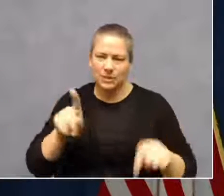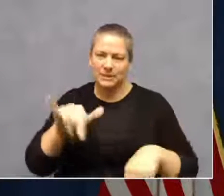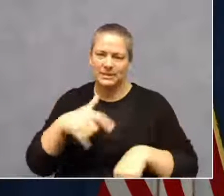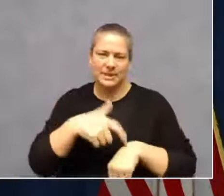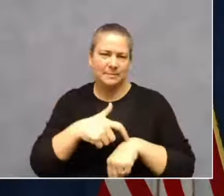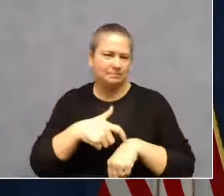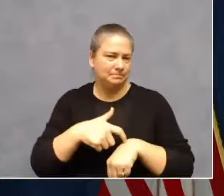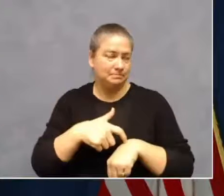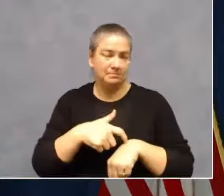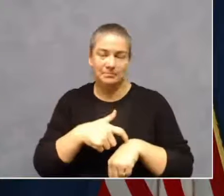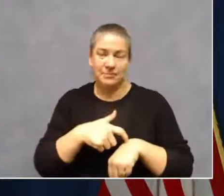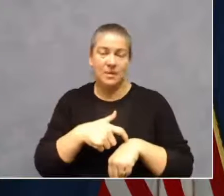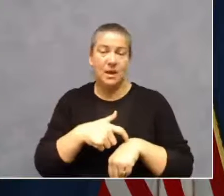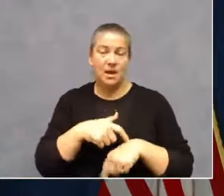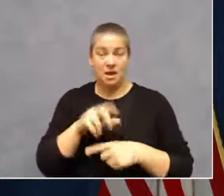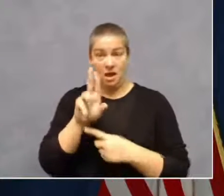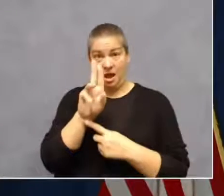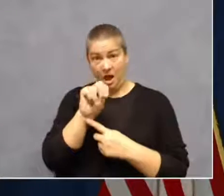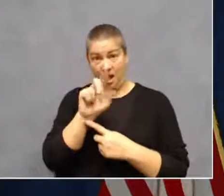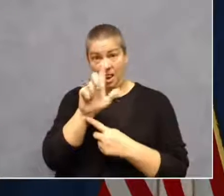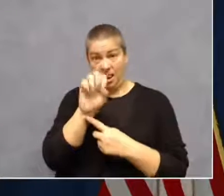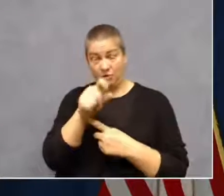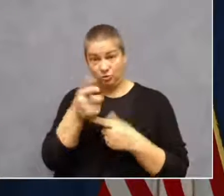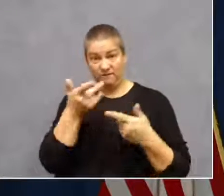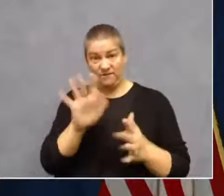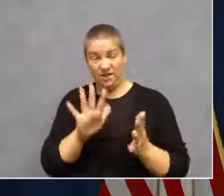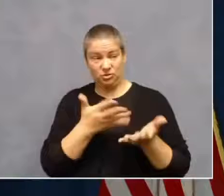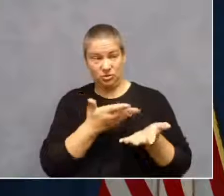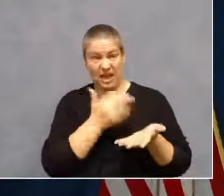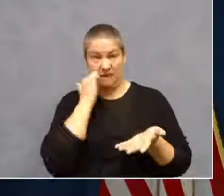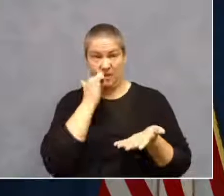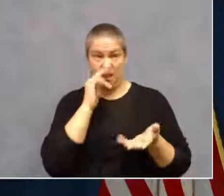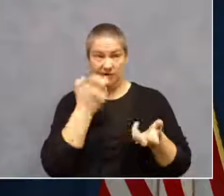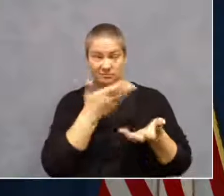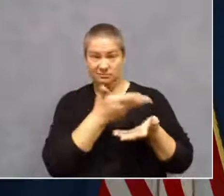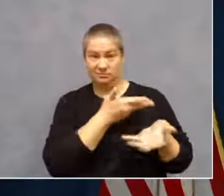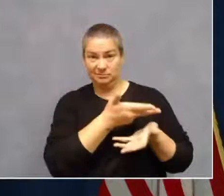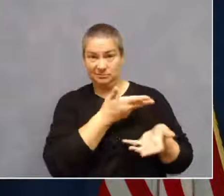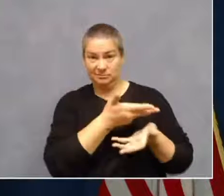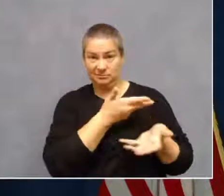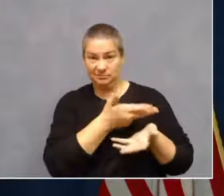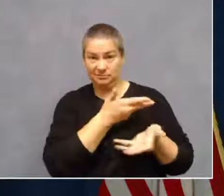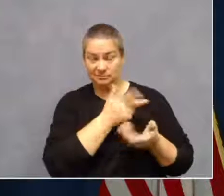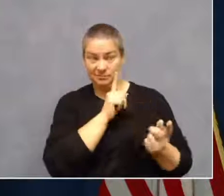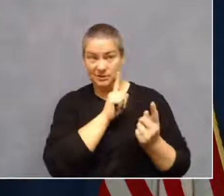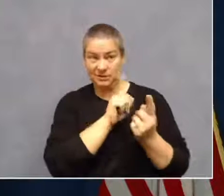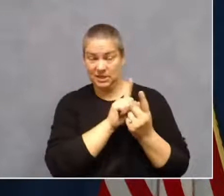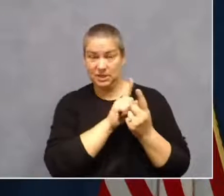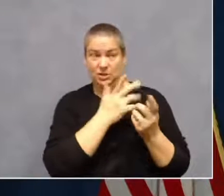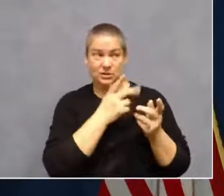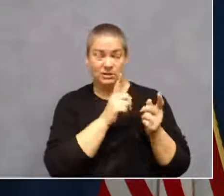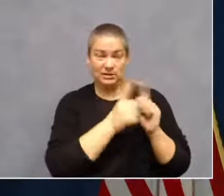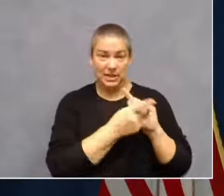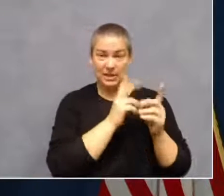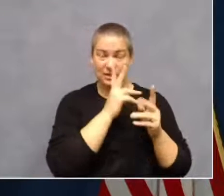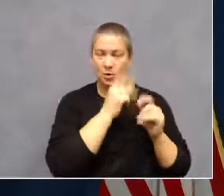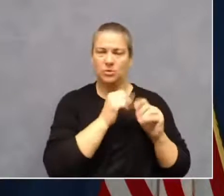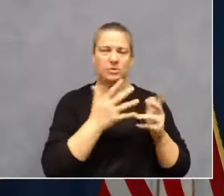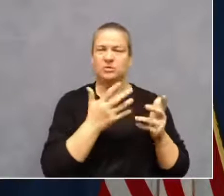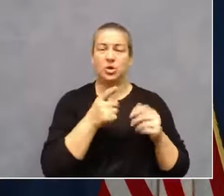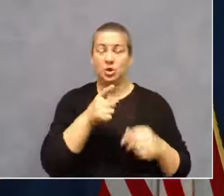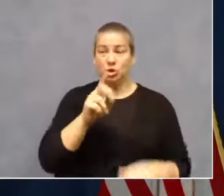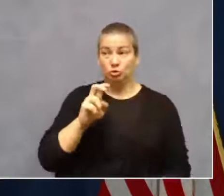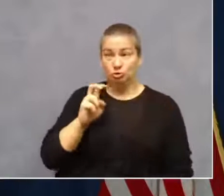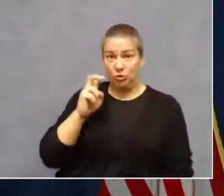you already have that regular interaction with them. Travel is something that you shouldn't do